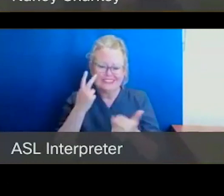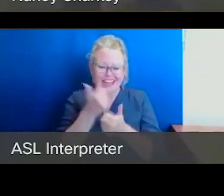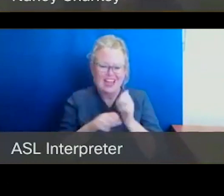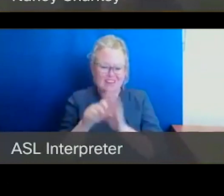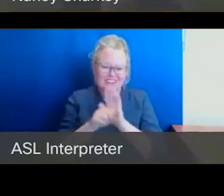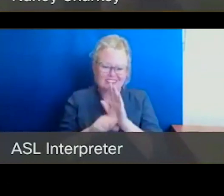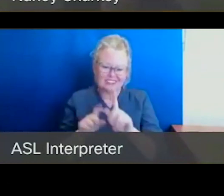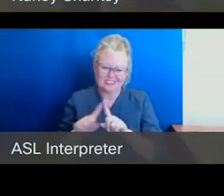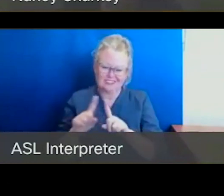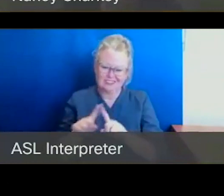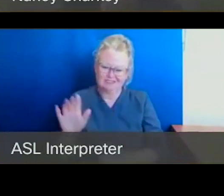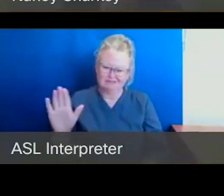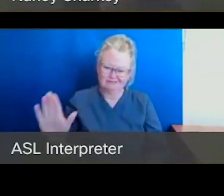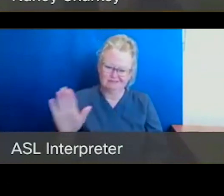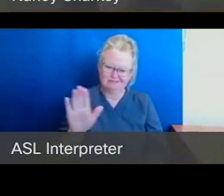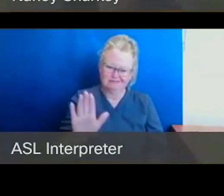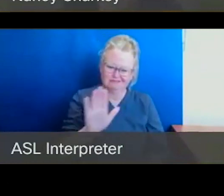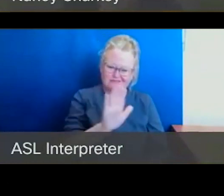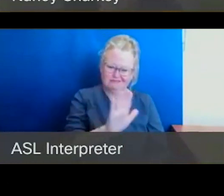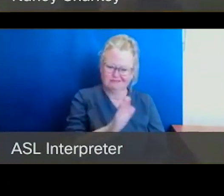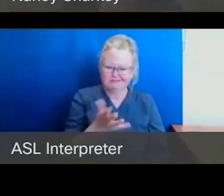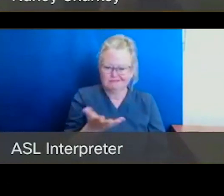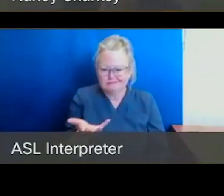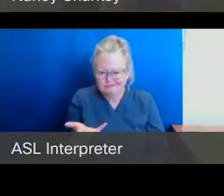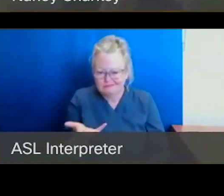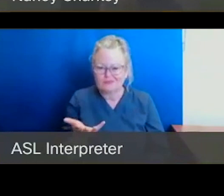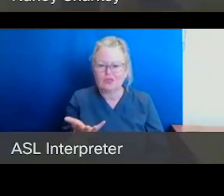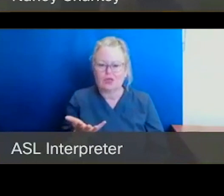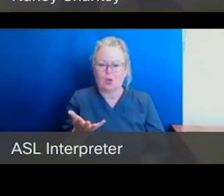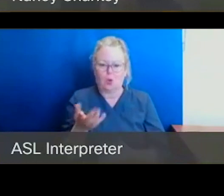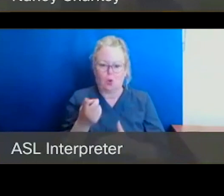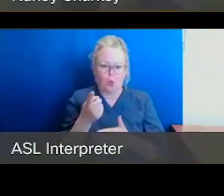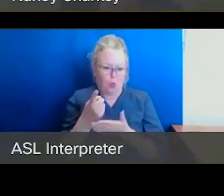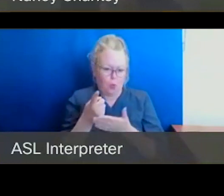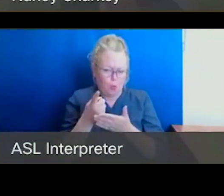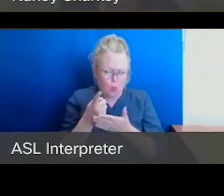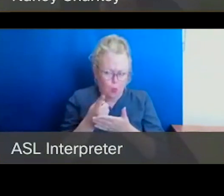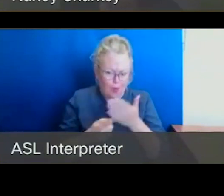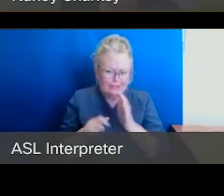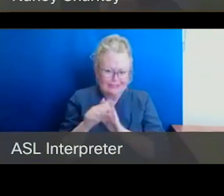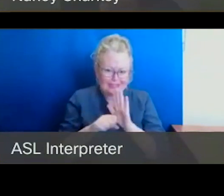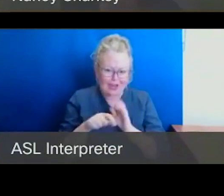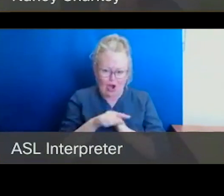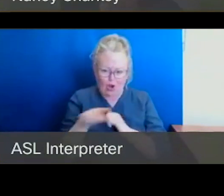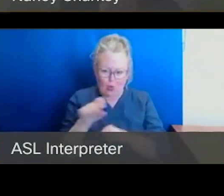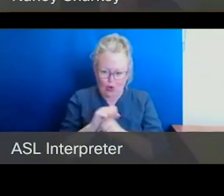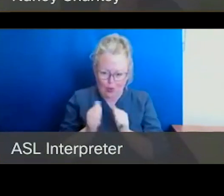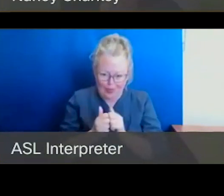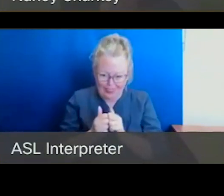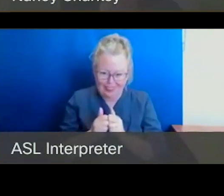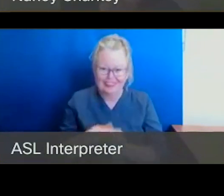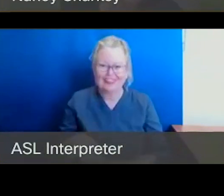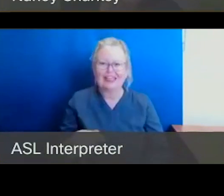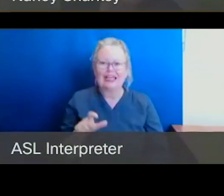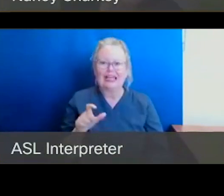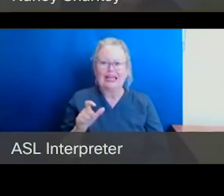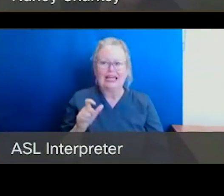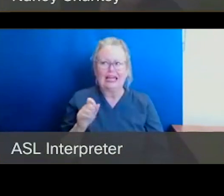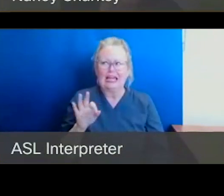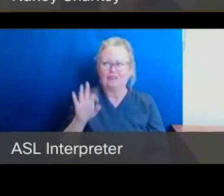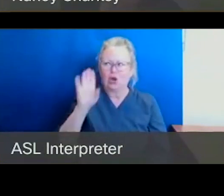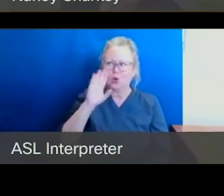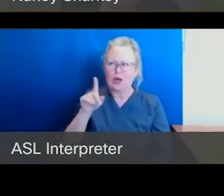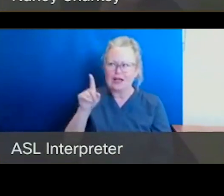largely depend on how you identify a state to do work with. If there is a state that is